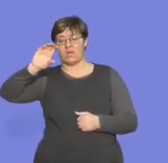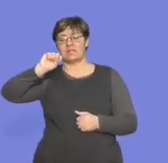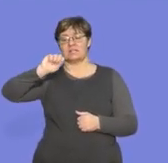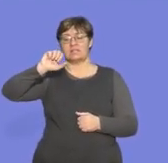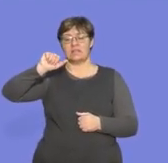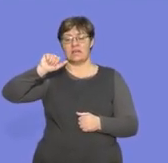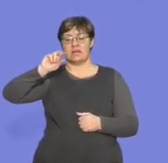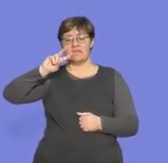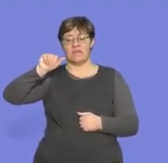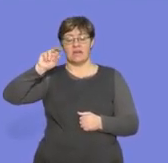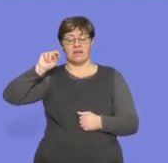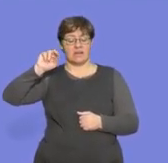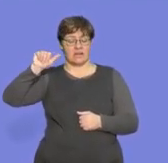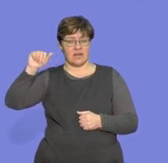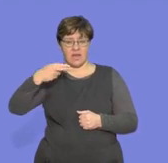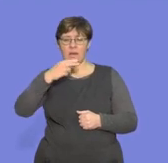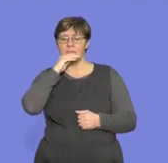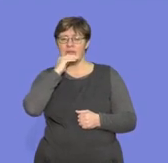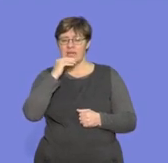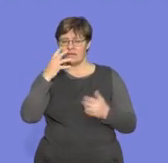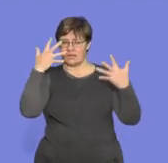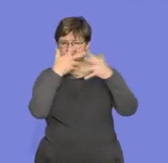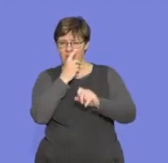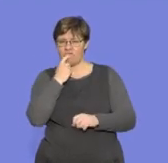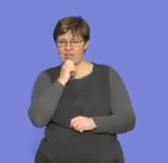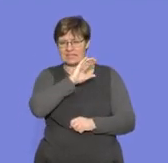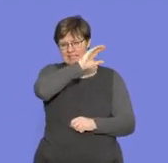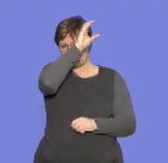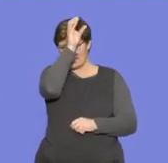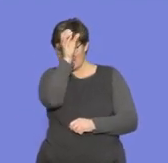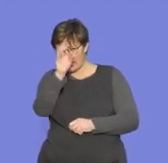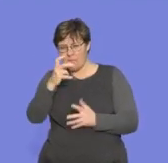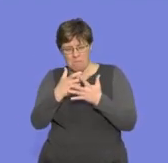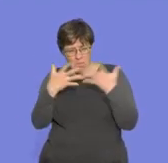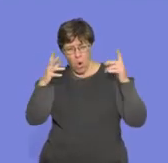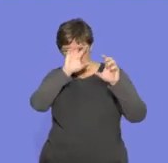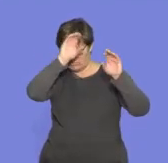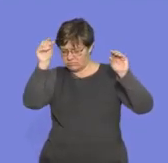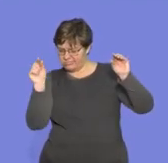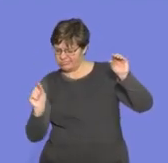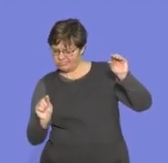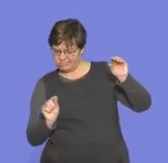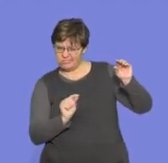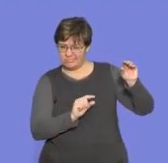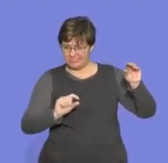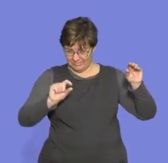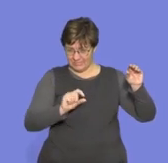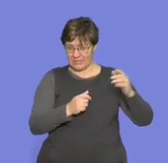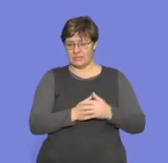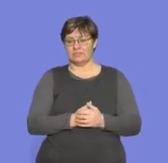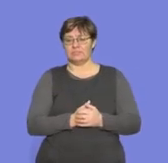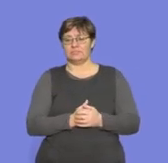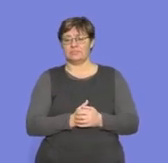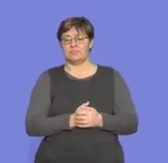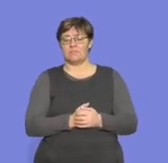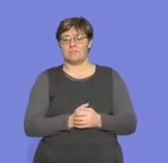are these areas that are dark, and if you look at it, probably make up the largest areas of biomes in South Africa. And then